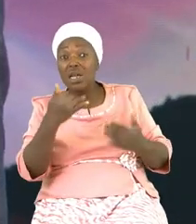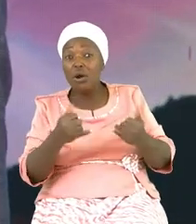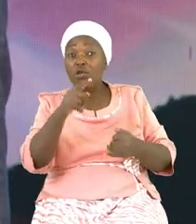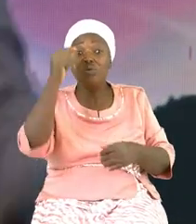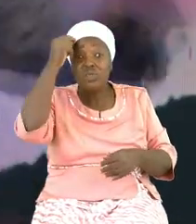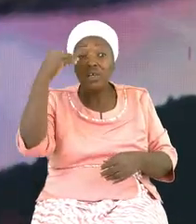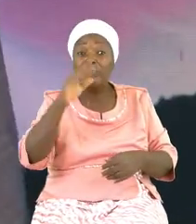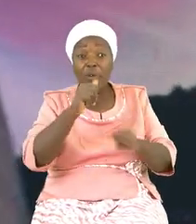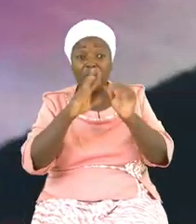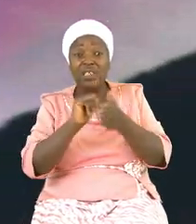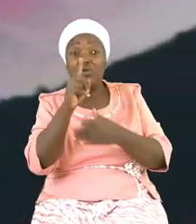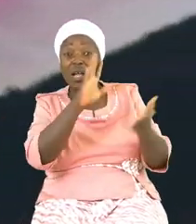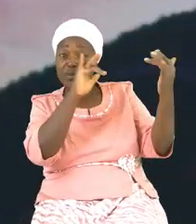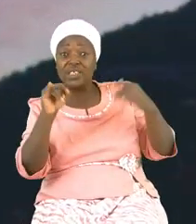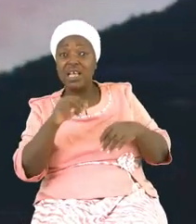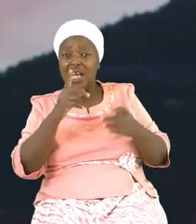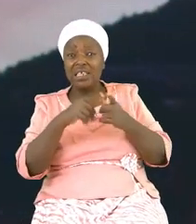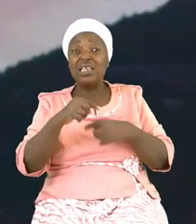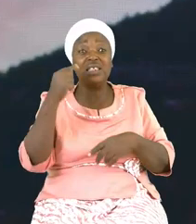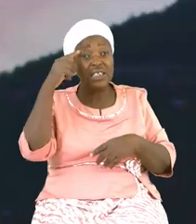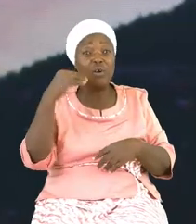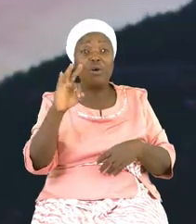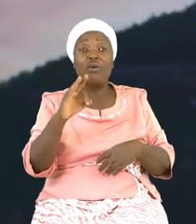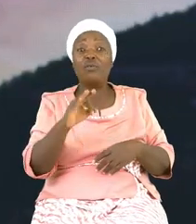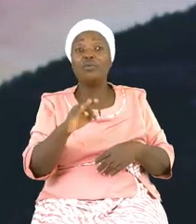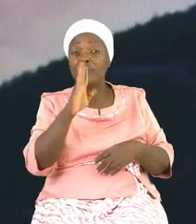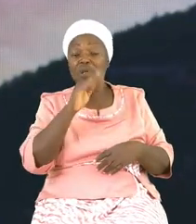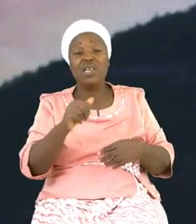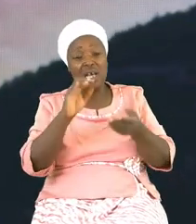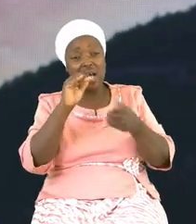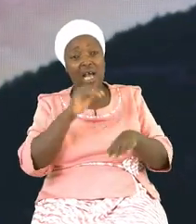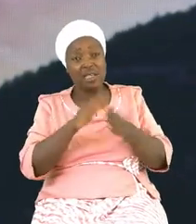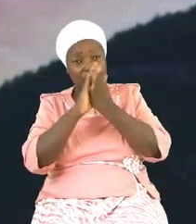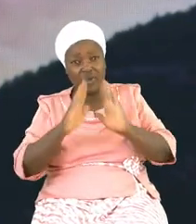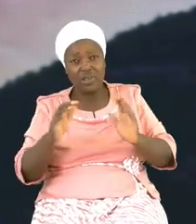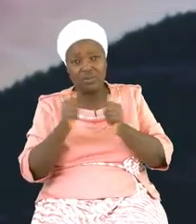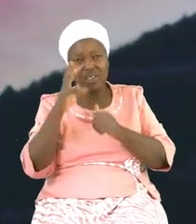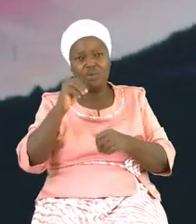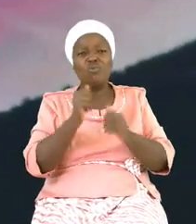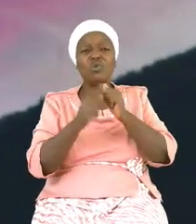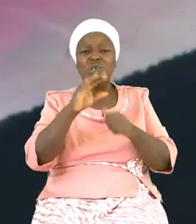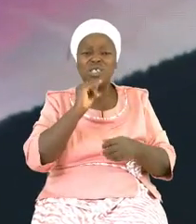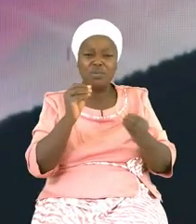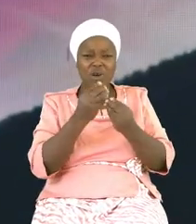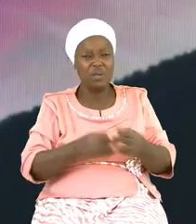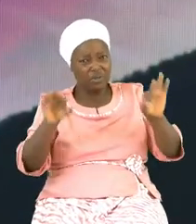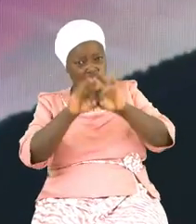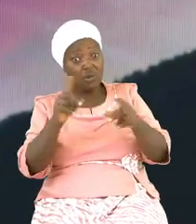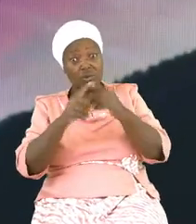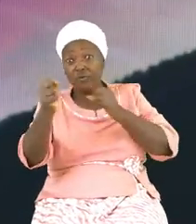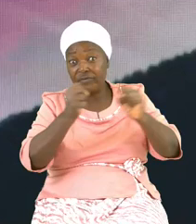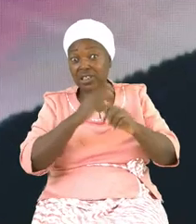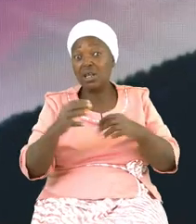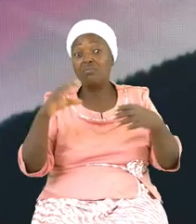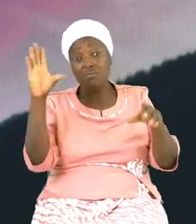expecting, and think of being at peace with him. Which one is more important, to fight and lose your